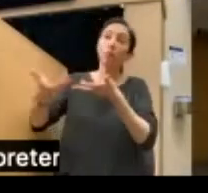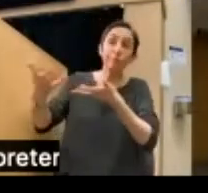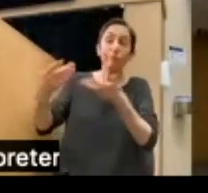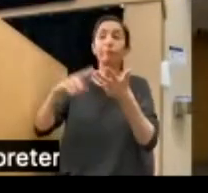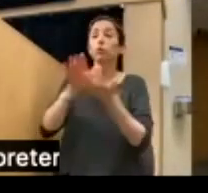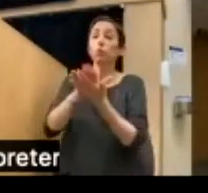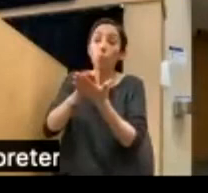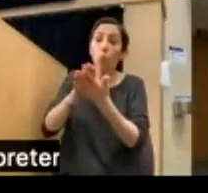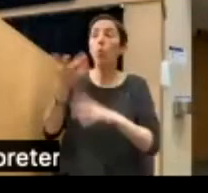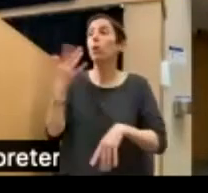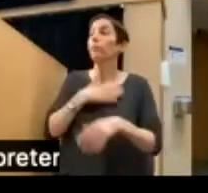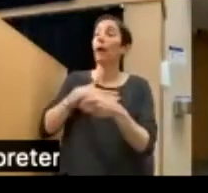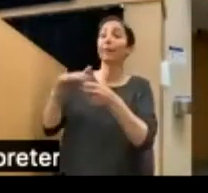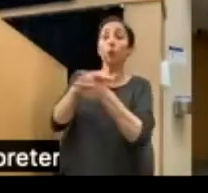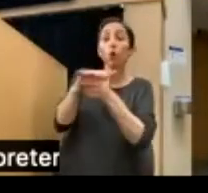in our neighborhoods,